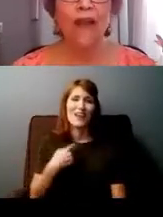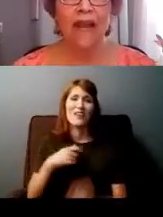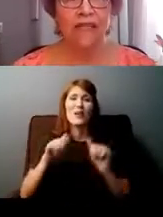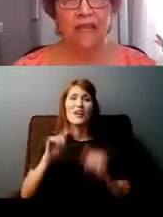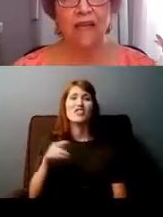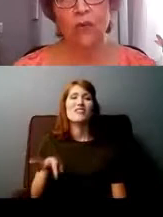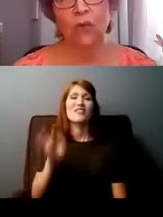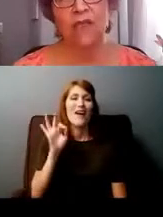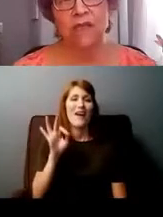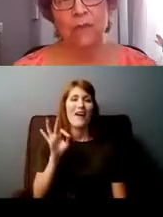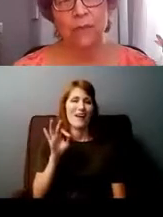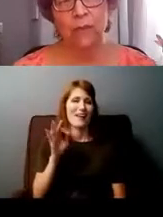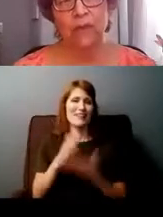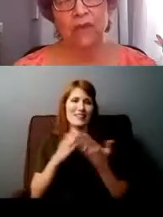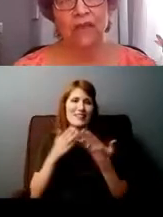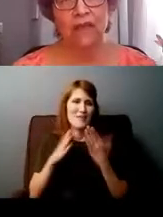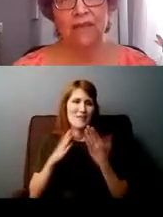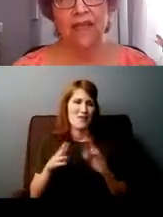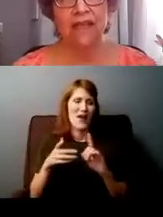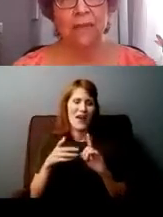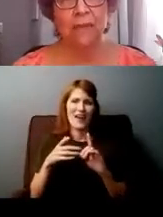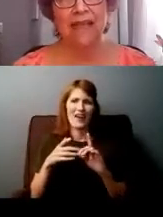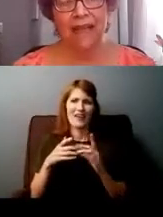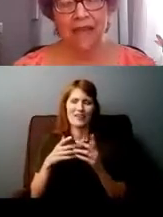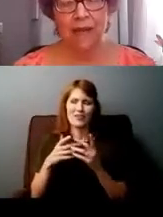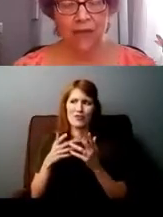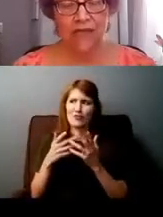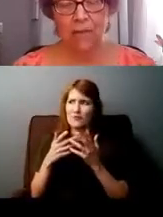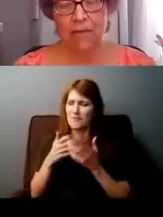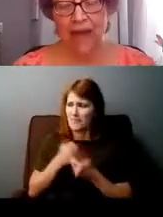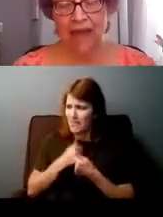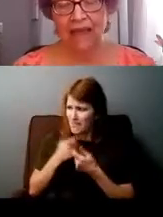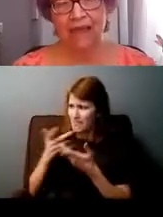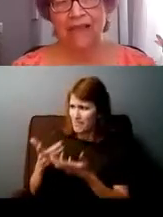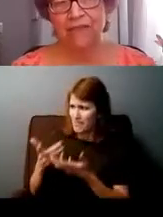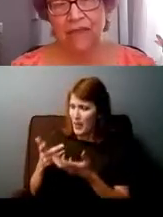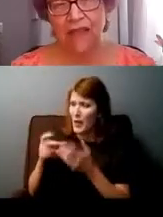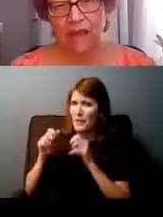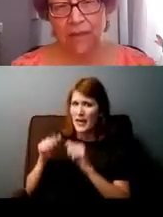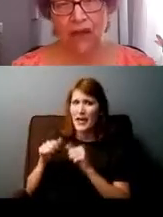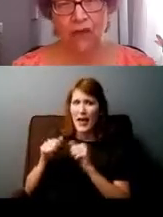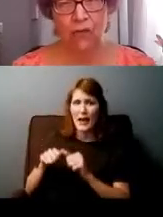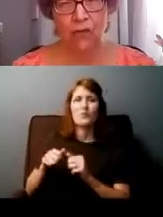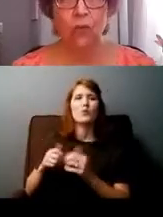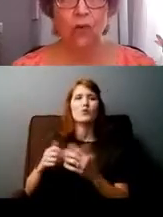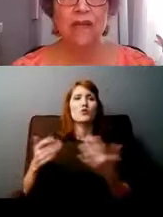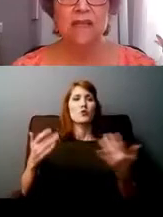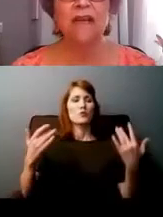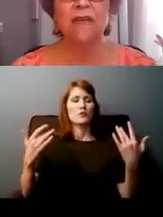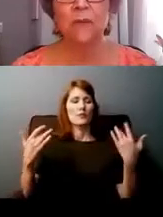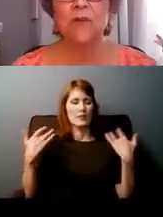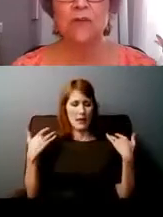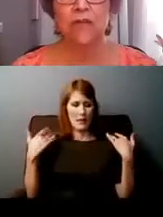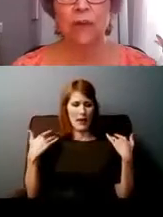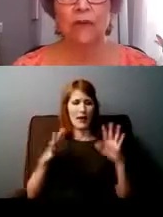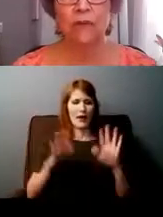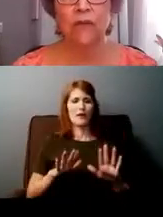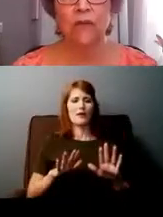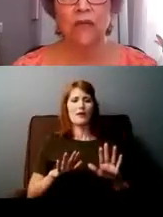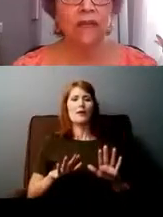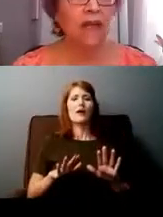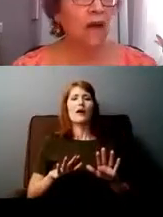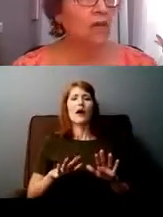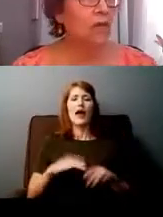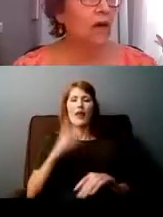some way to get across to people that being able to step back and kind of think about, well, what is that other person going